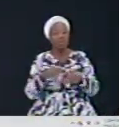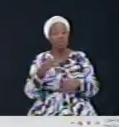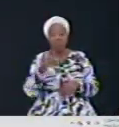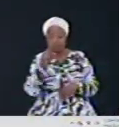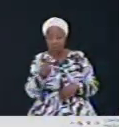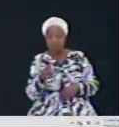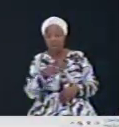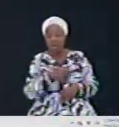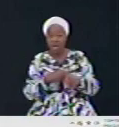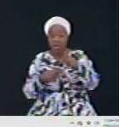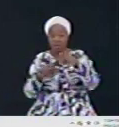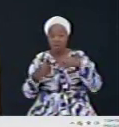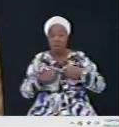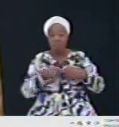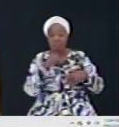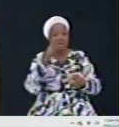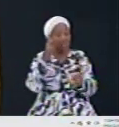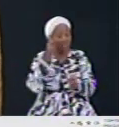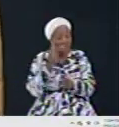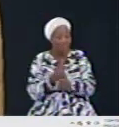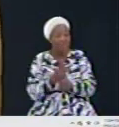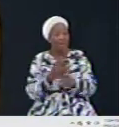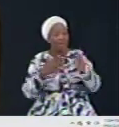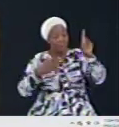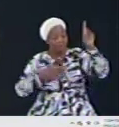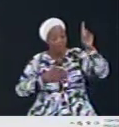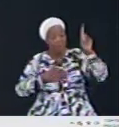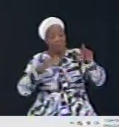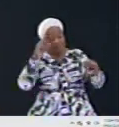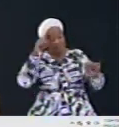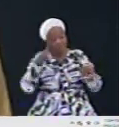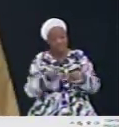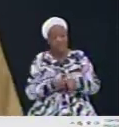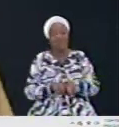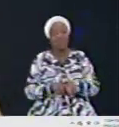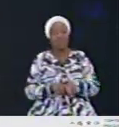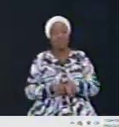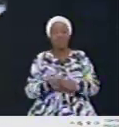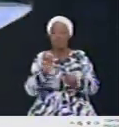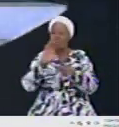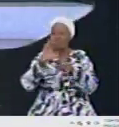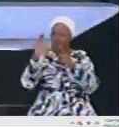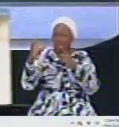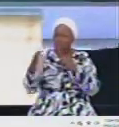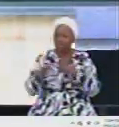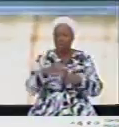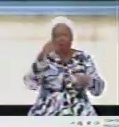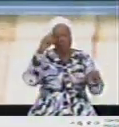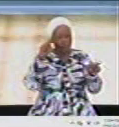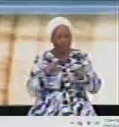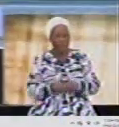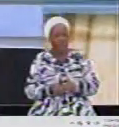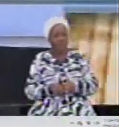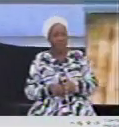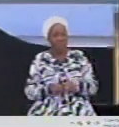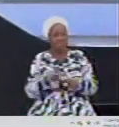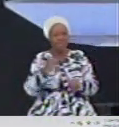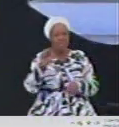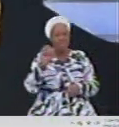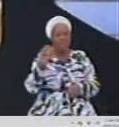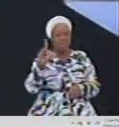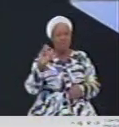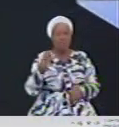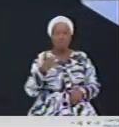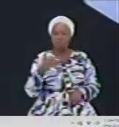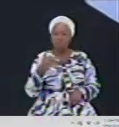and thou hast not kept my covenant, conditional covenant, Solomon, you of